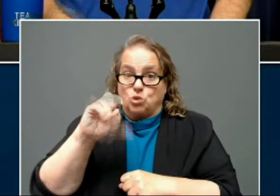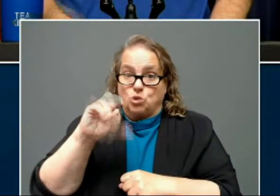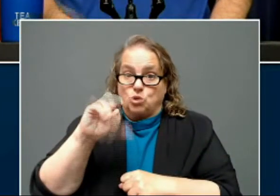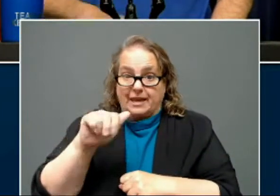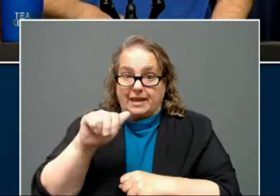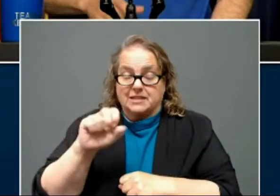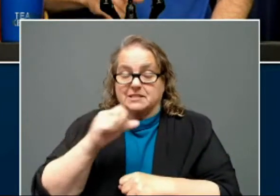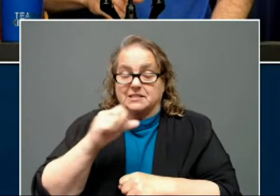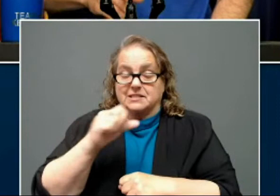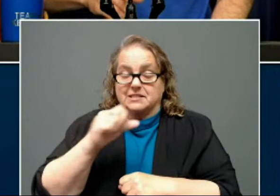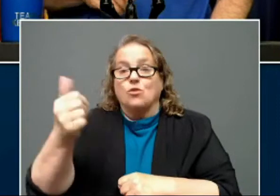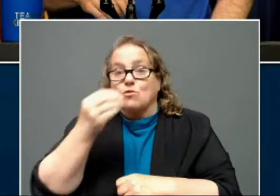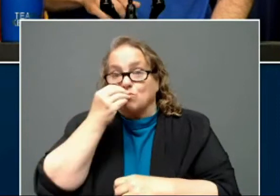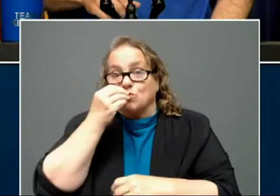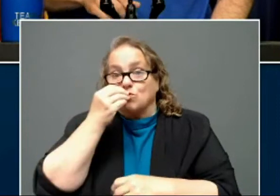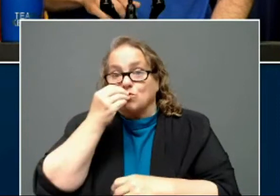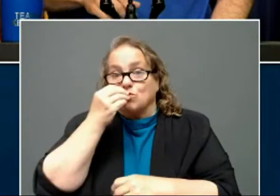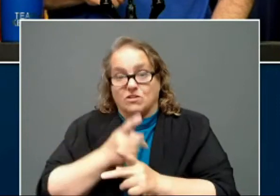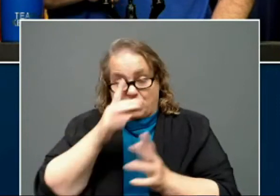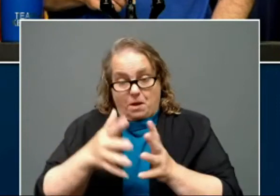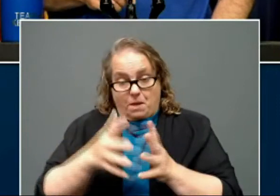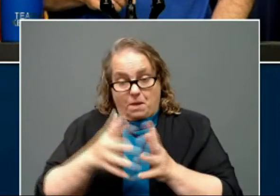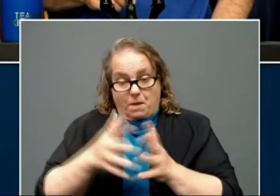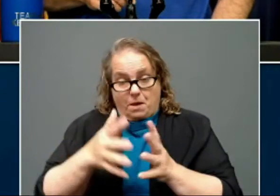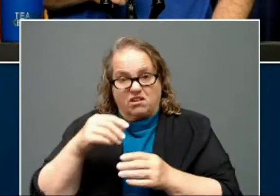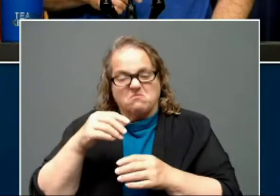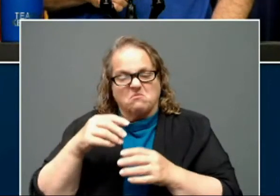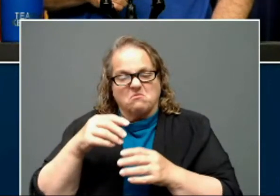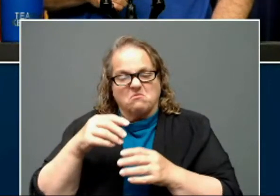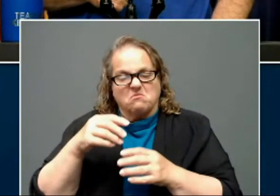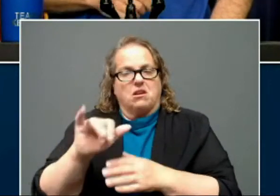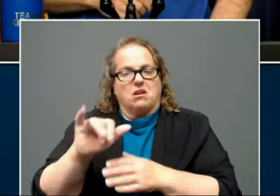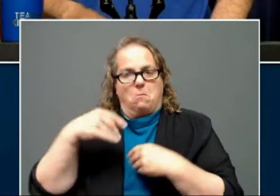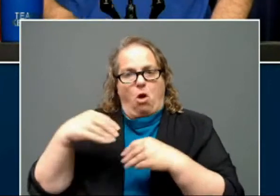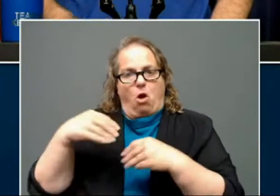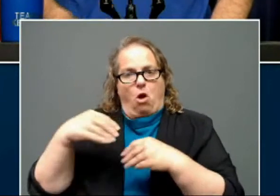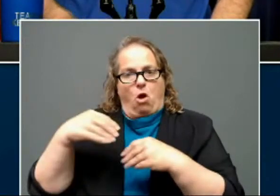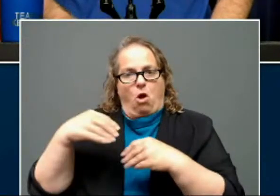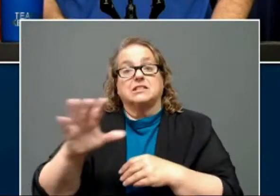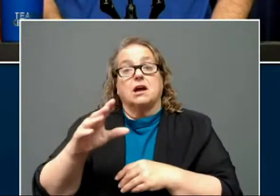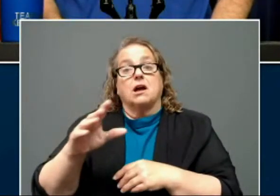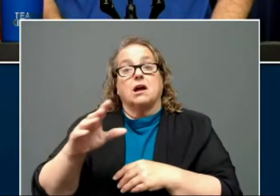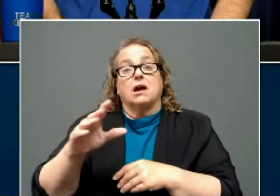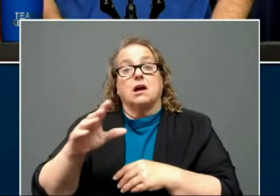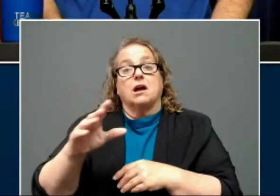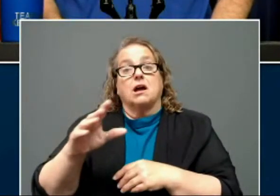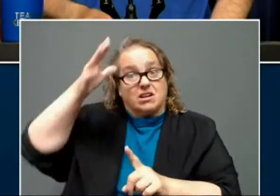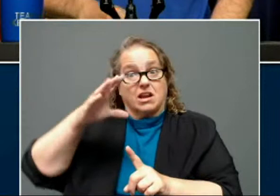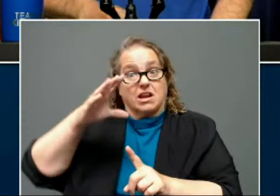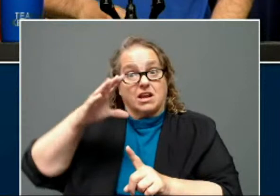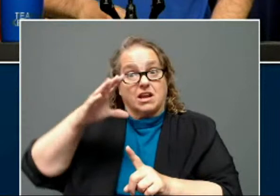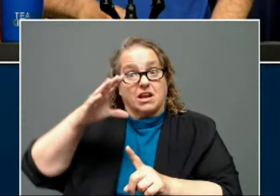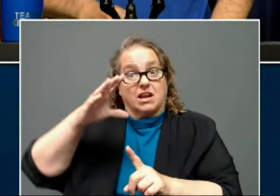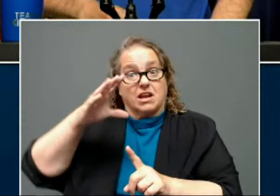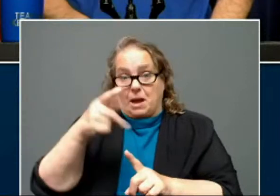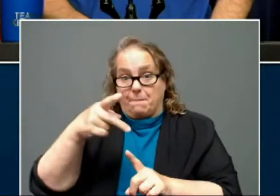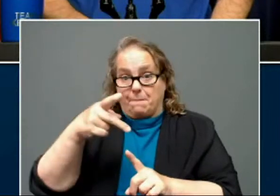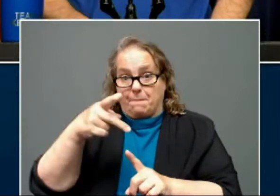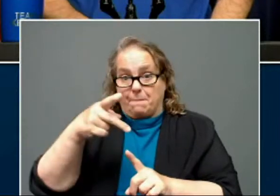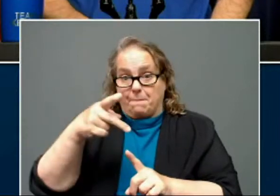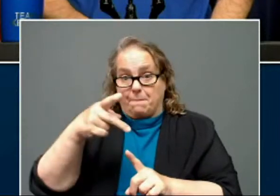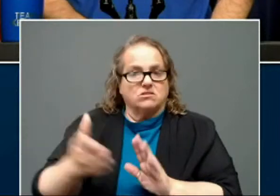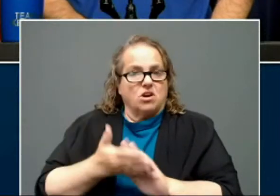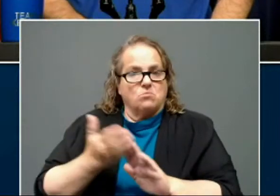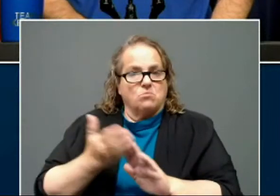the American market. Its parent company, Japan-based House Foods Group, has operated for more than a century, offering a variety